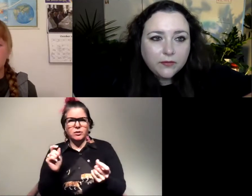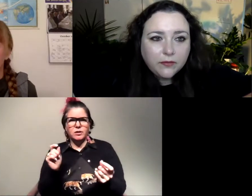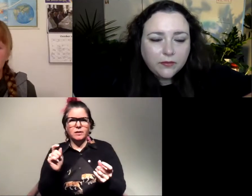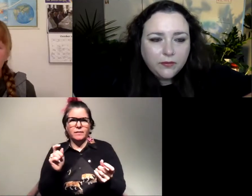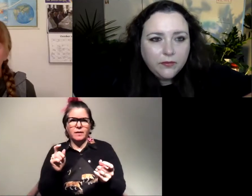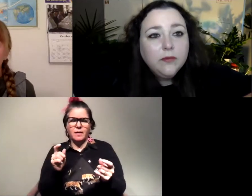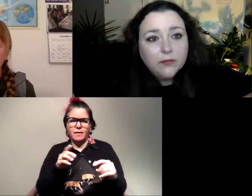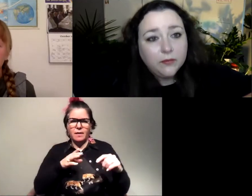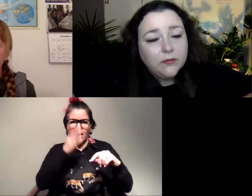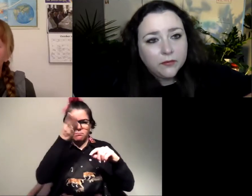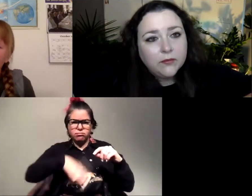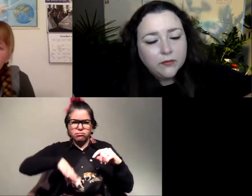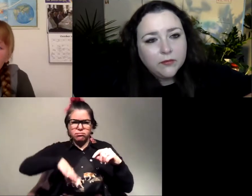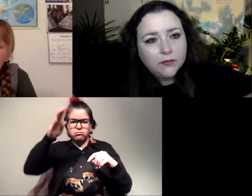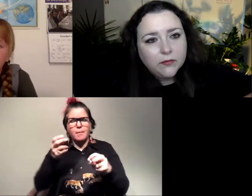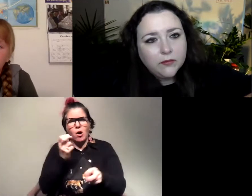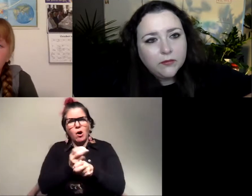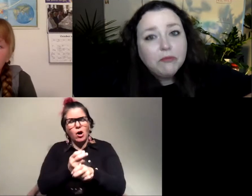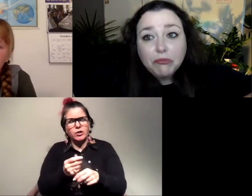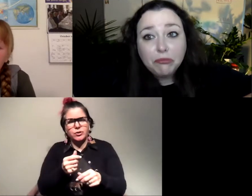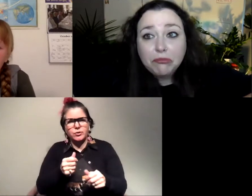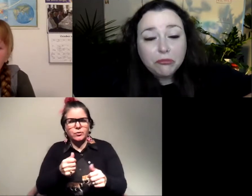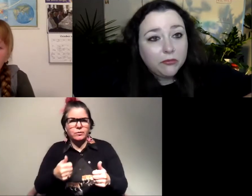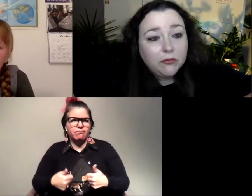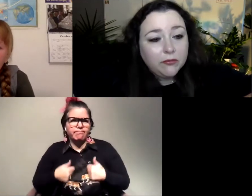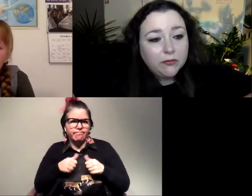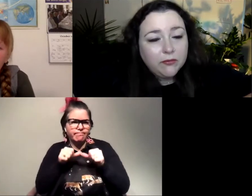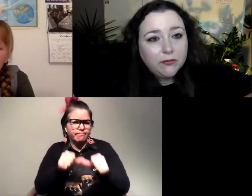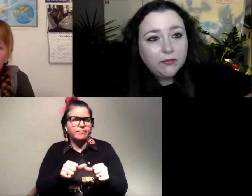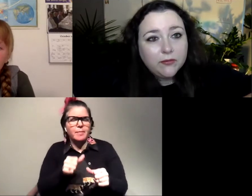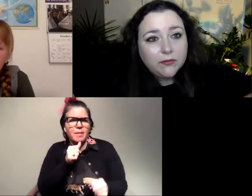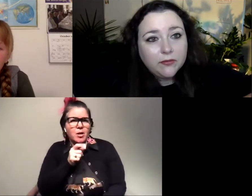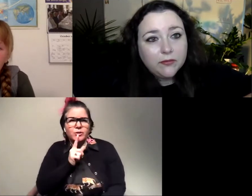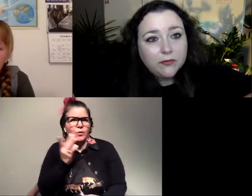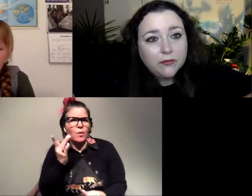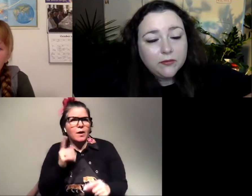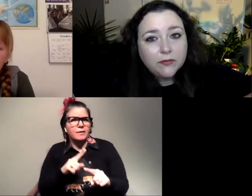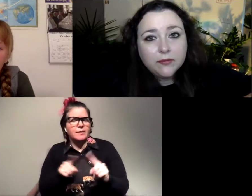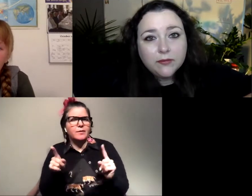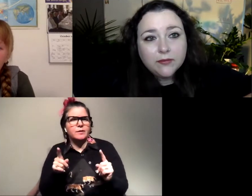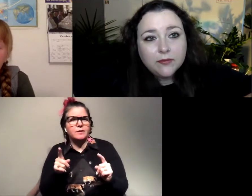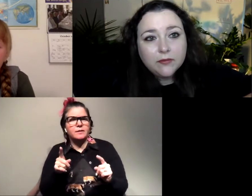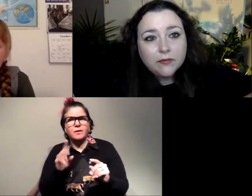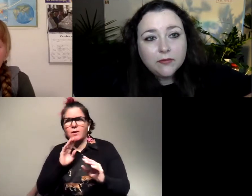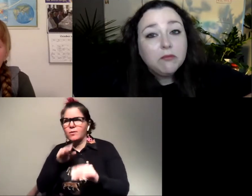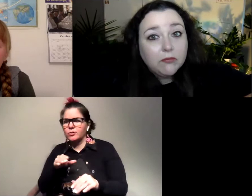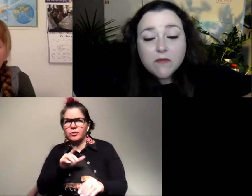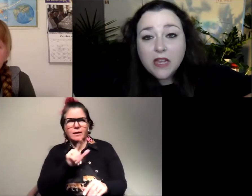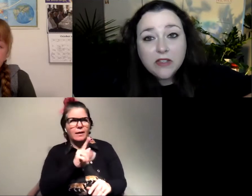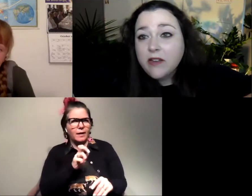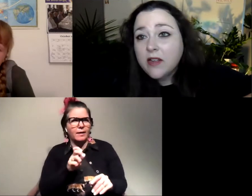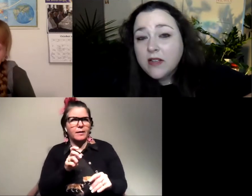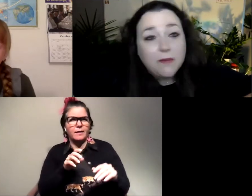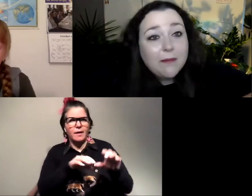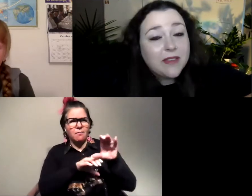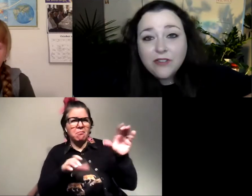that change might be difficult. I'm really not sure. Yeah, I'm really not sure why there would be differences between the ocean and lakes. Sounds